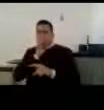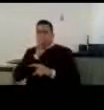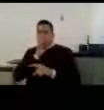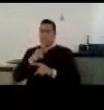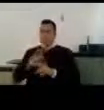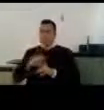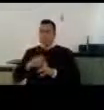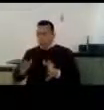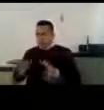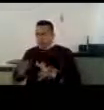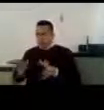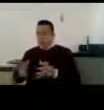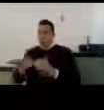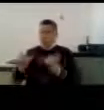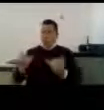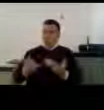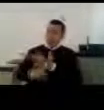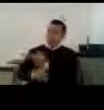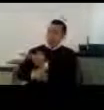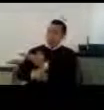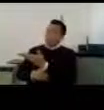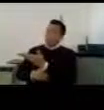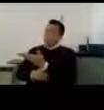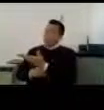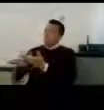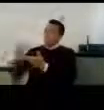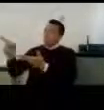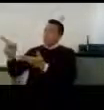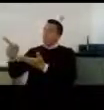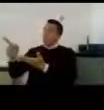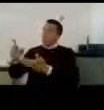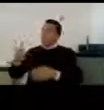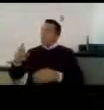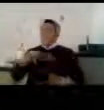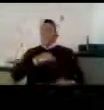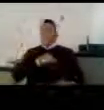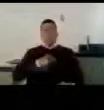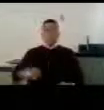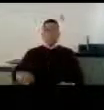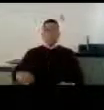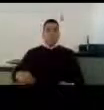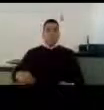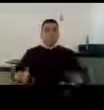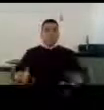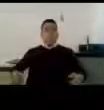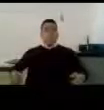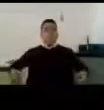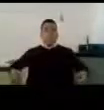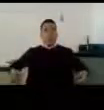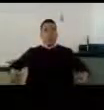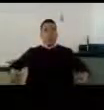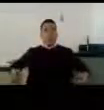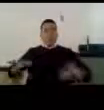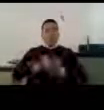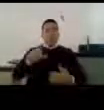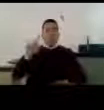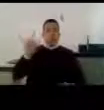to speak to her and encourage her, and here she is today. She's Miss Wheelchair New York 2018.